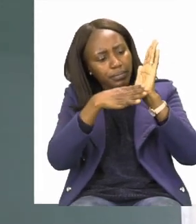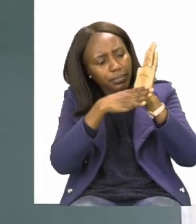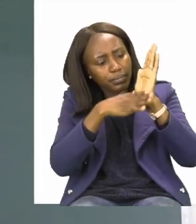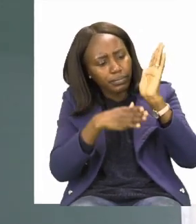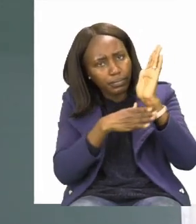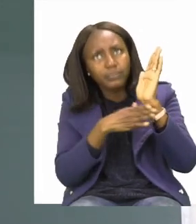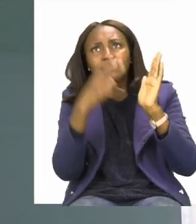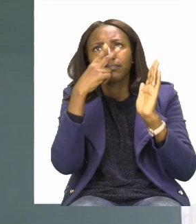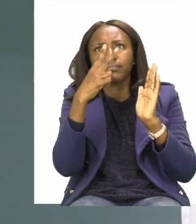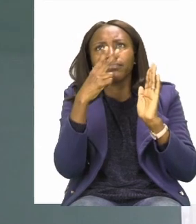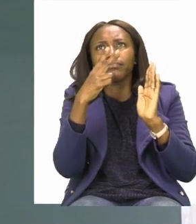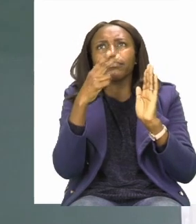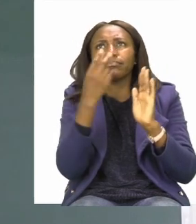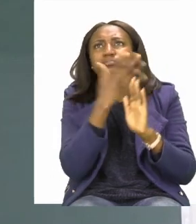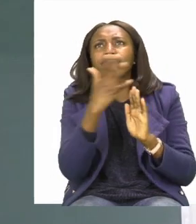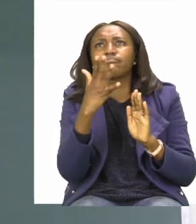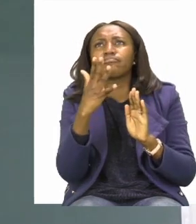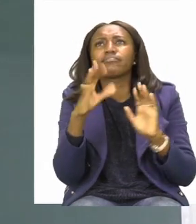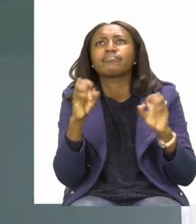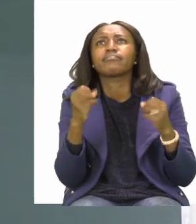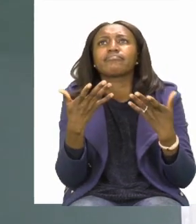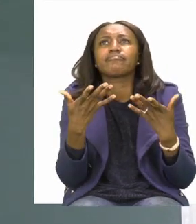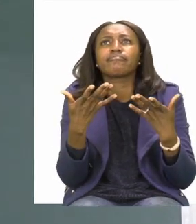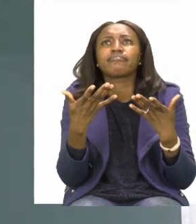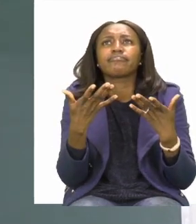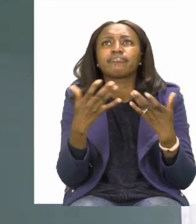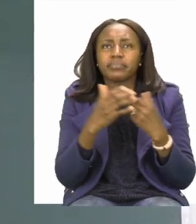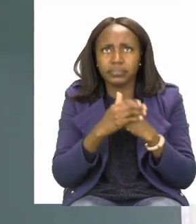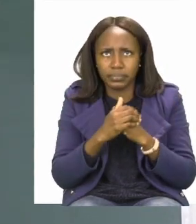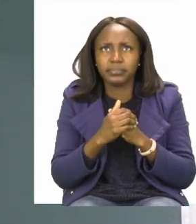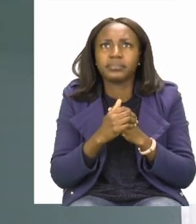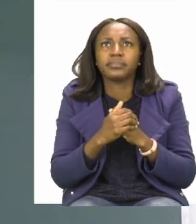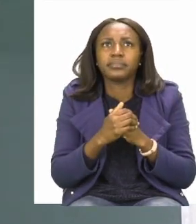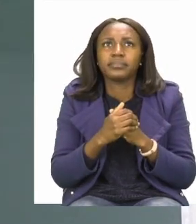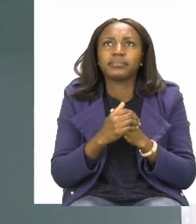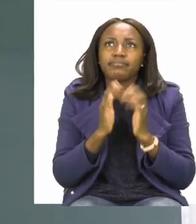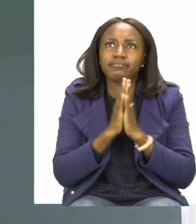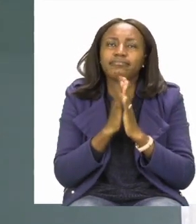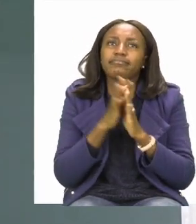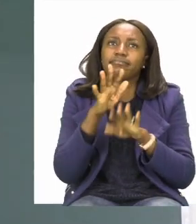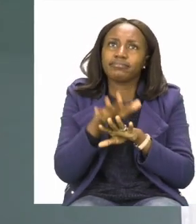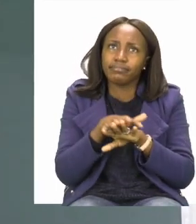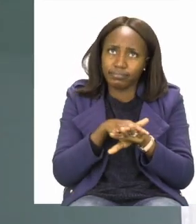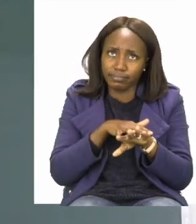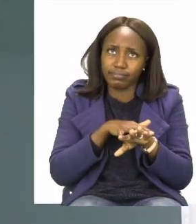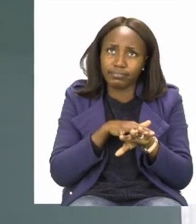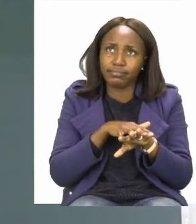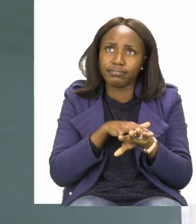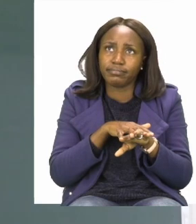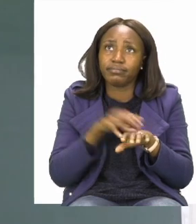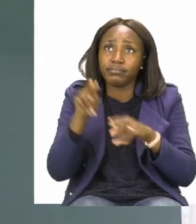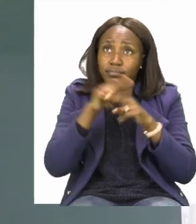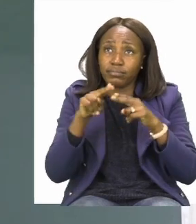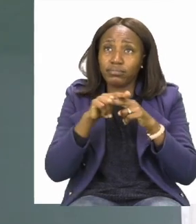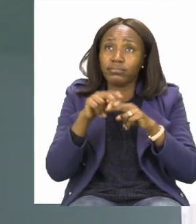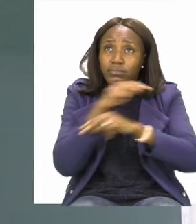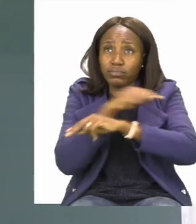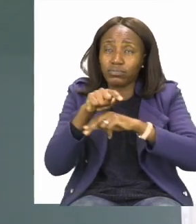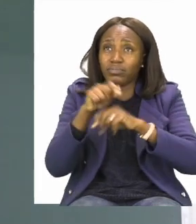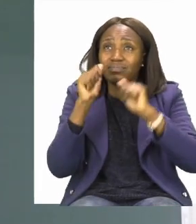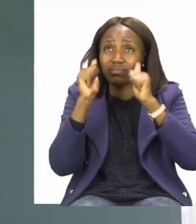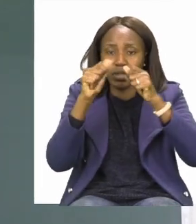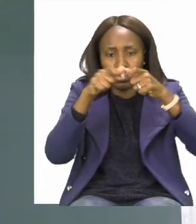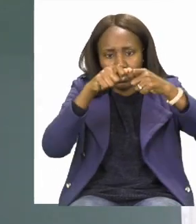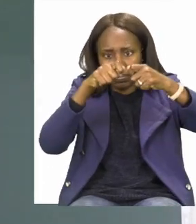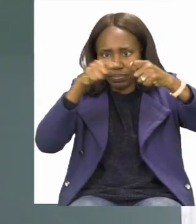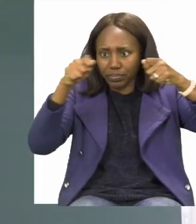liters would be right where the water stops. So take your time when you're reading your